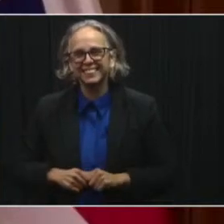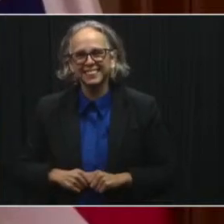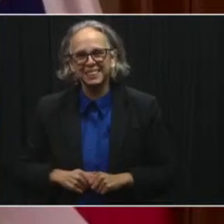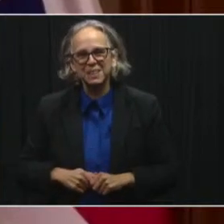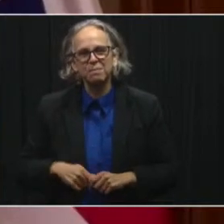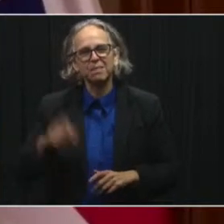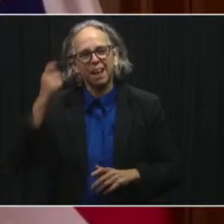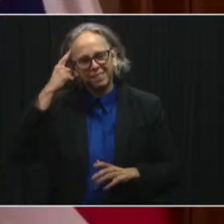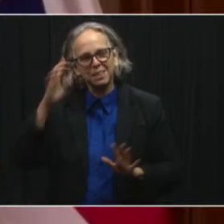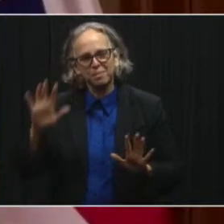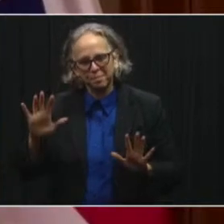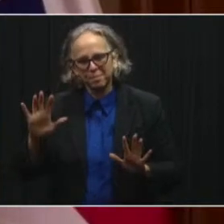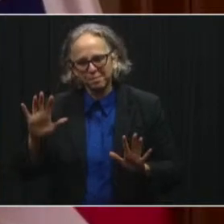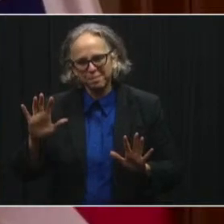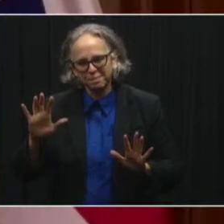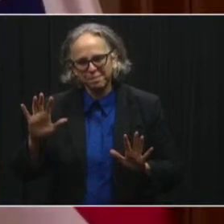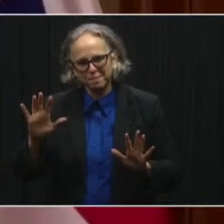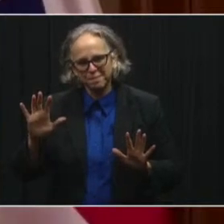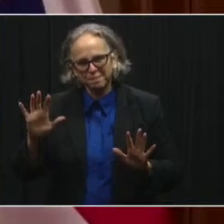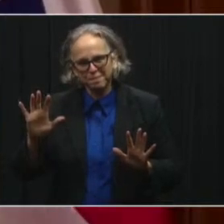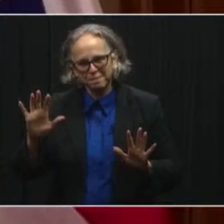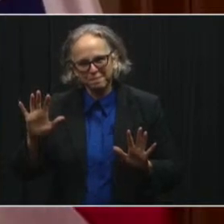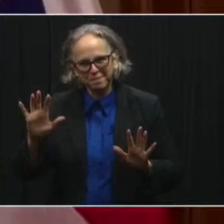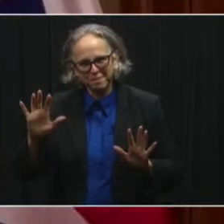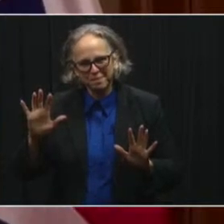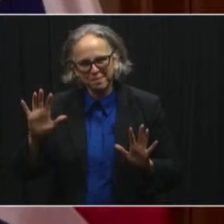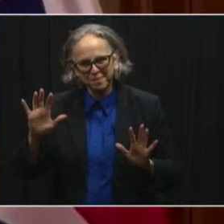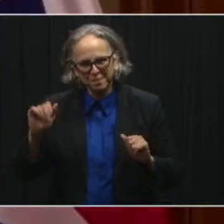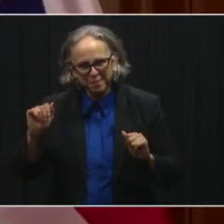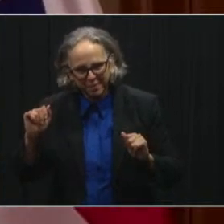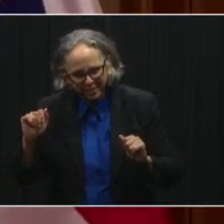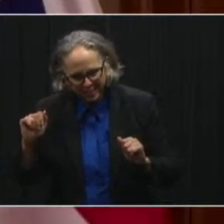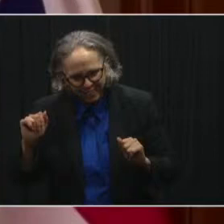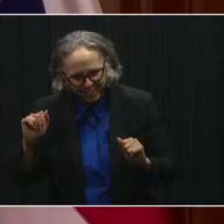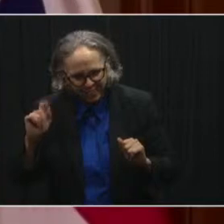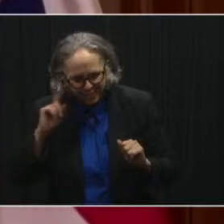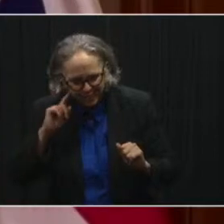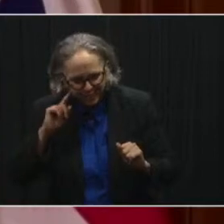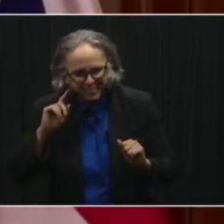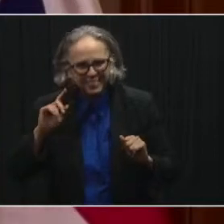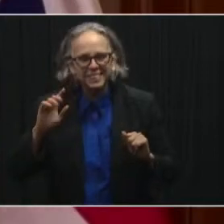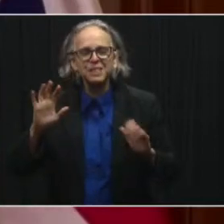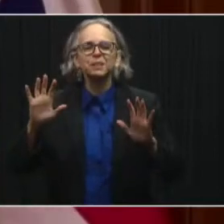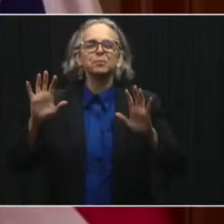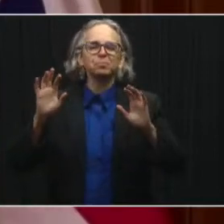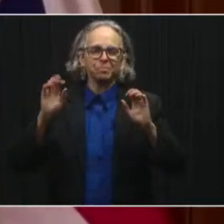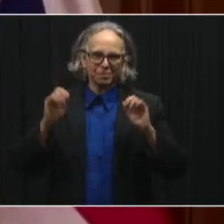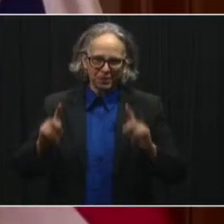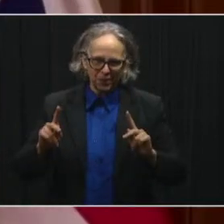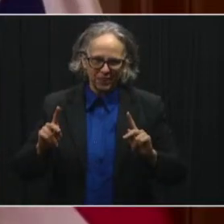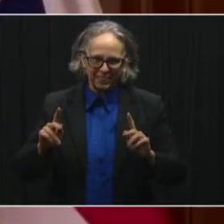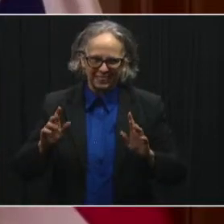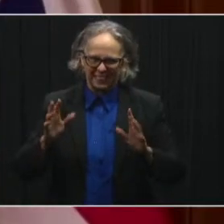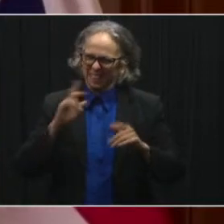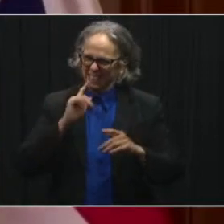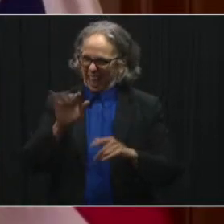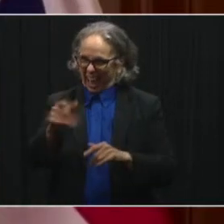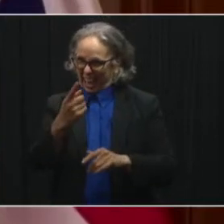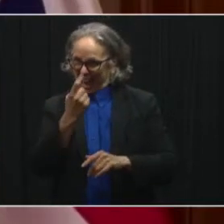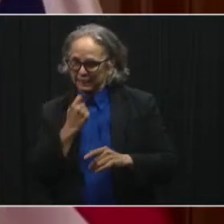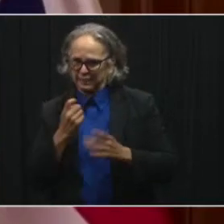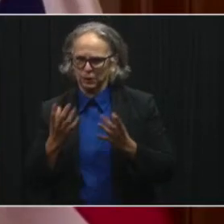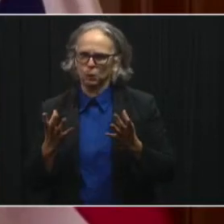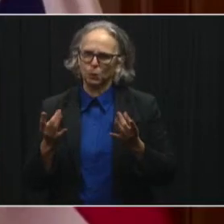Let me I feel just. like I'm going to regret touching base on this, but you know, it's a sticky, touchy situation